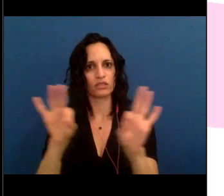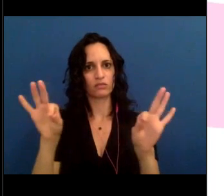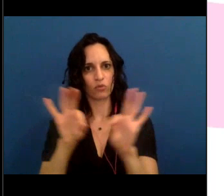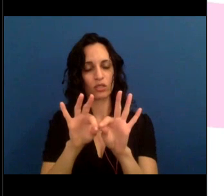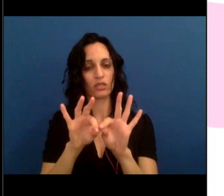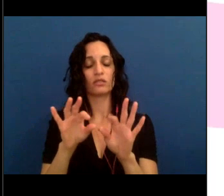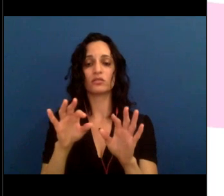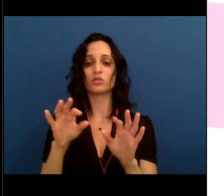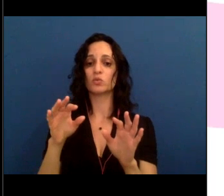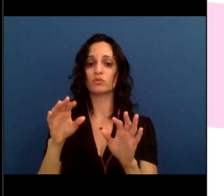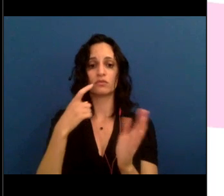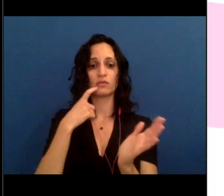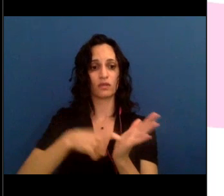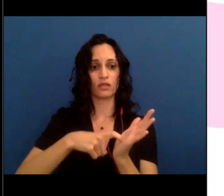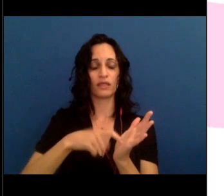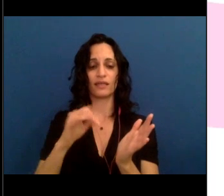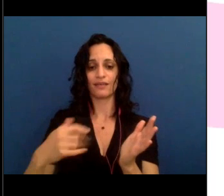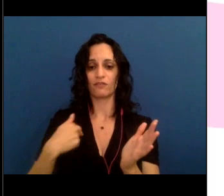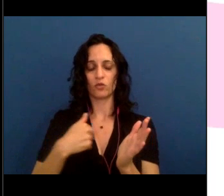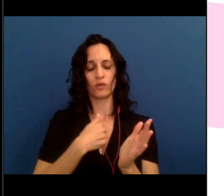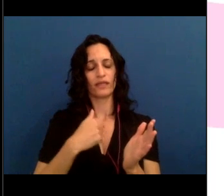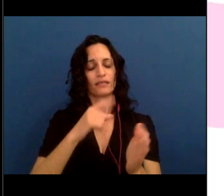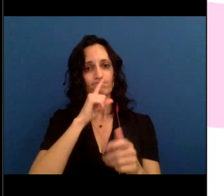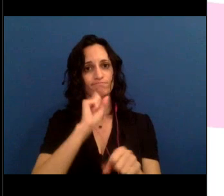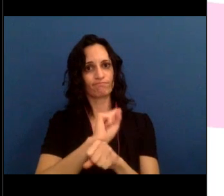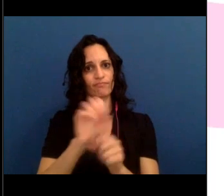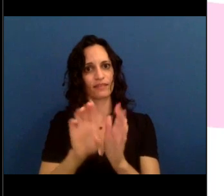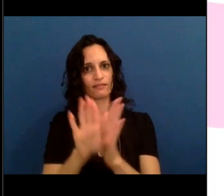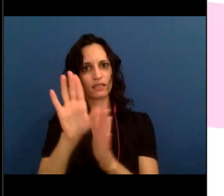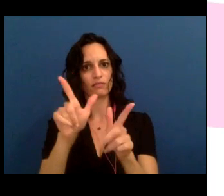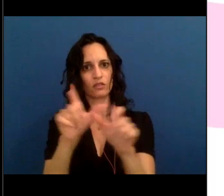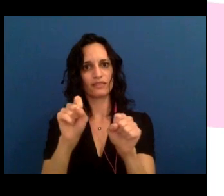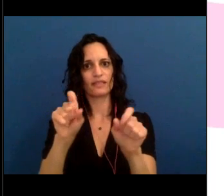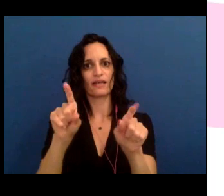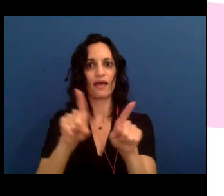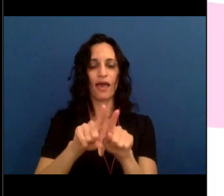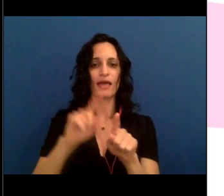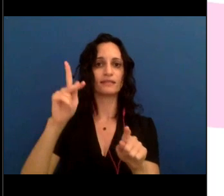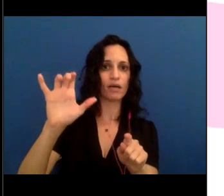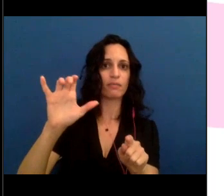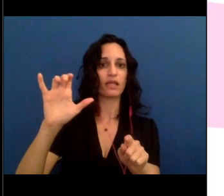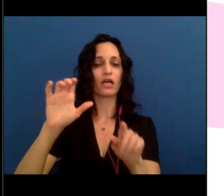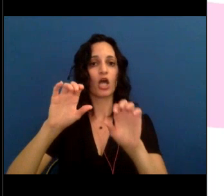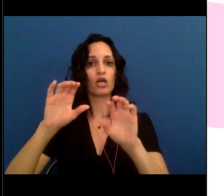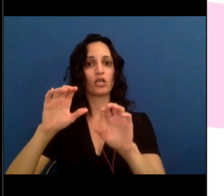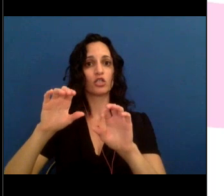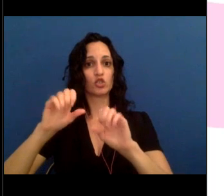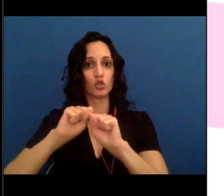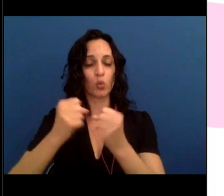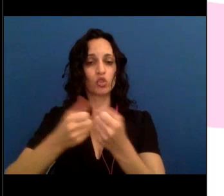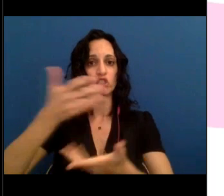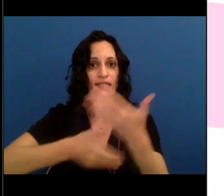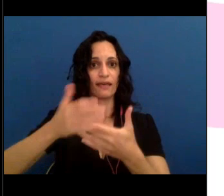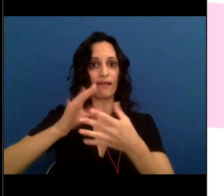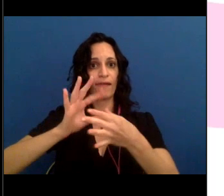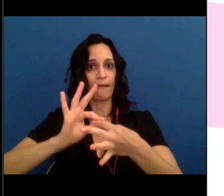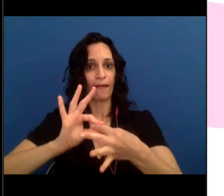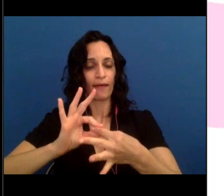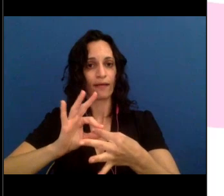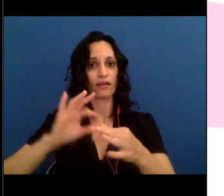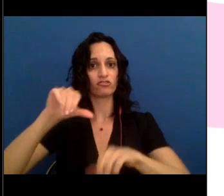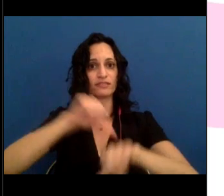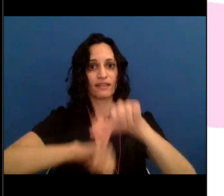to truly develop linguistics as a publicly and socially engaged science, then we have to break out of those molds